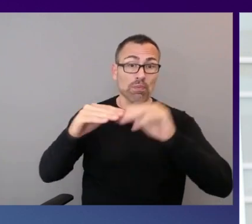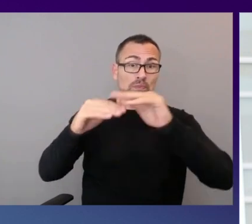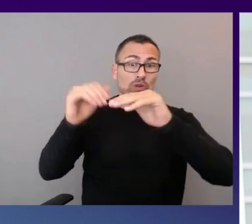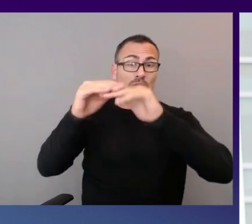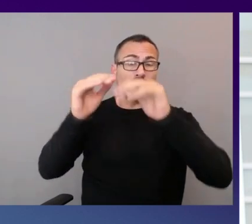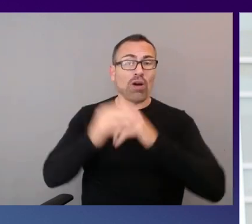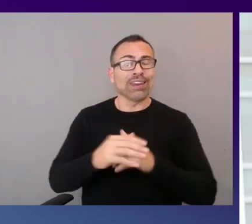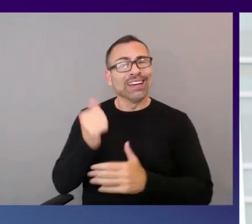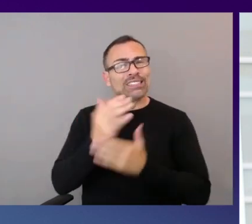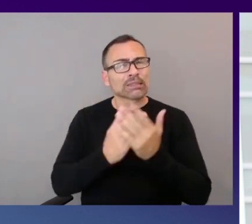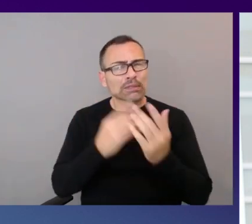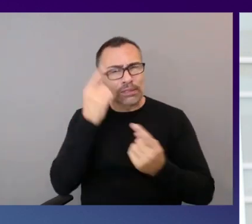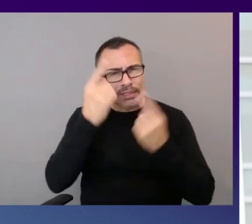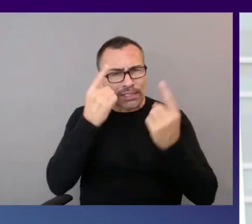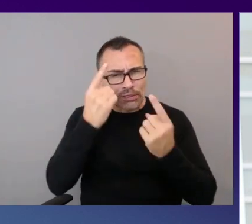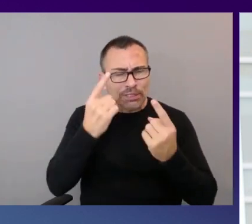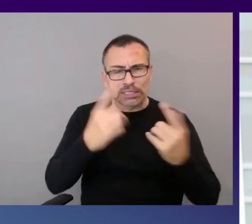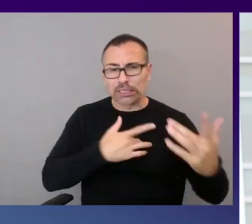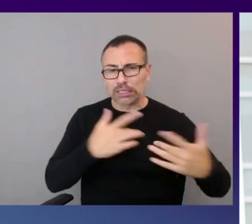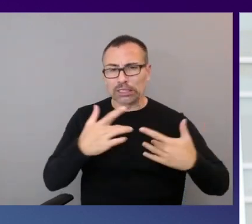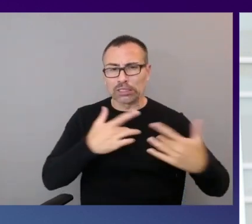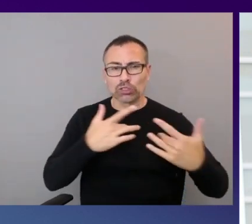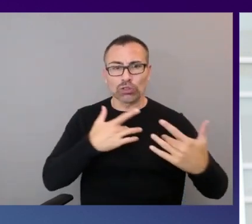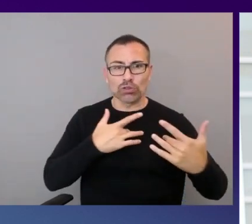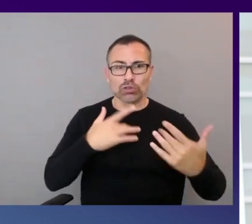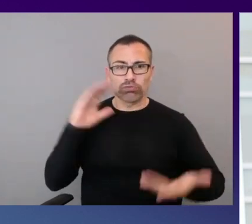potential for their data to be